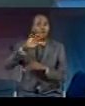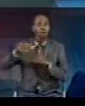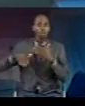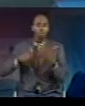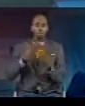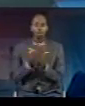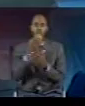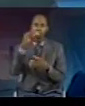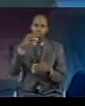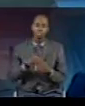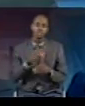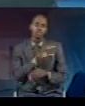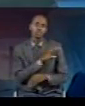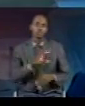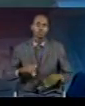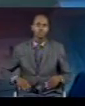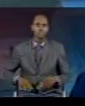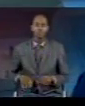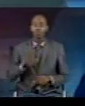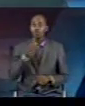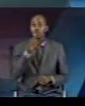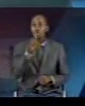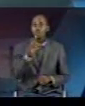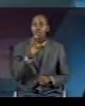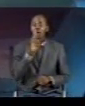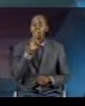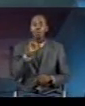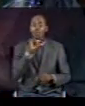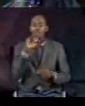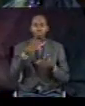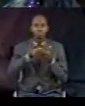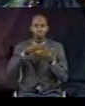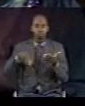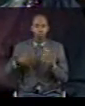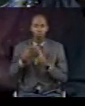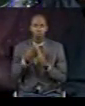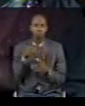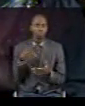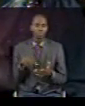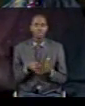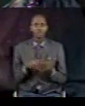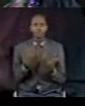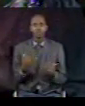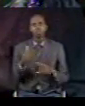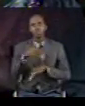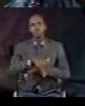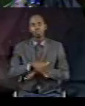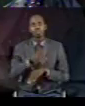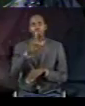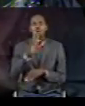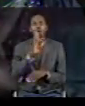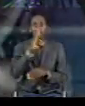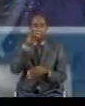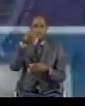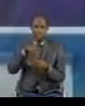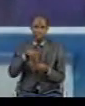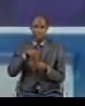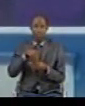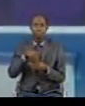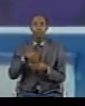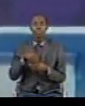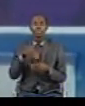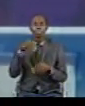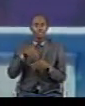Christ. You are not exempted tonight. You are in into the